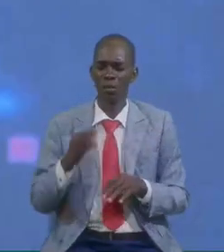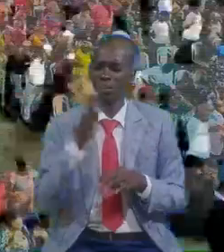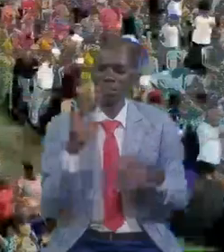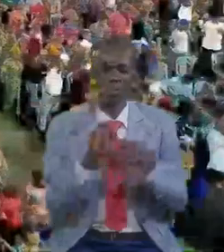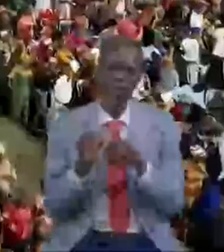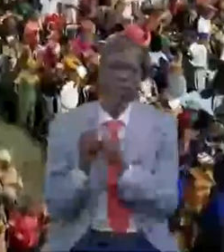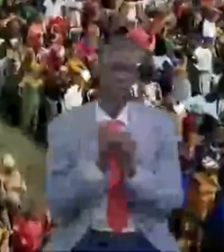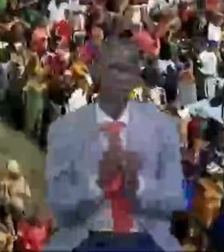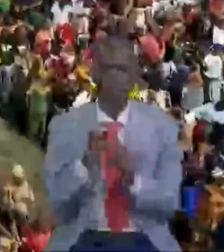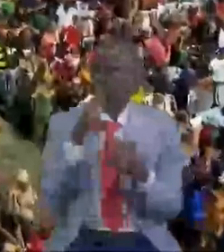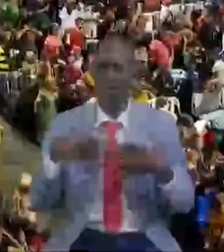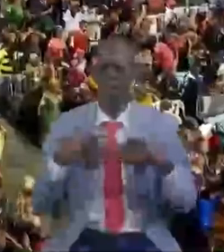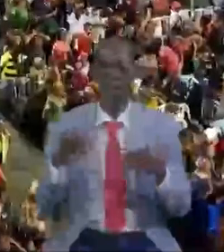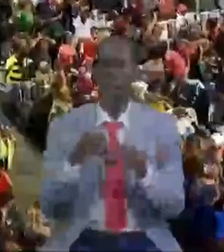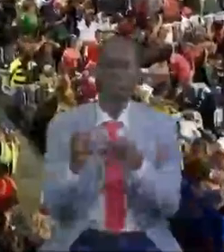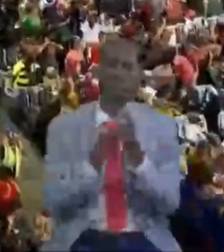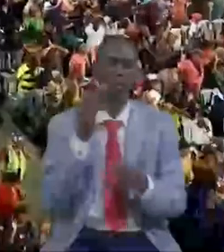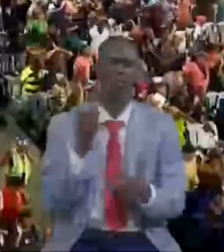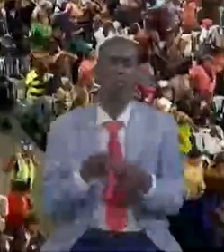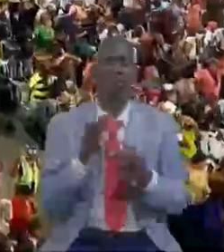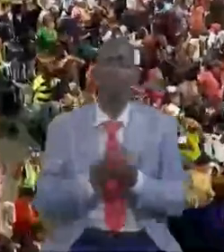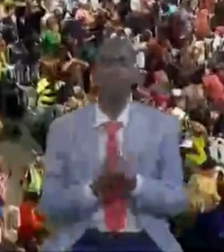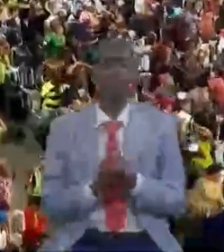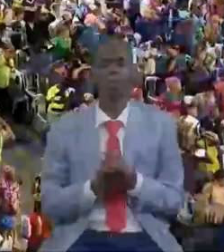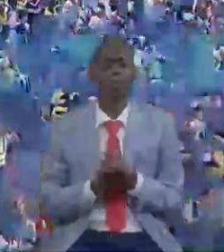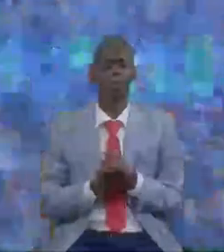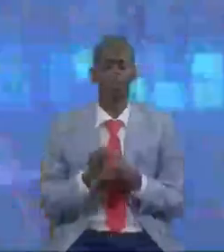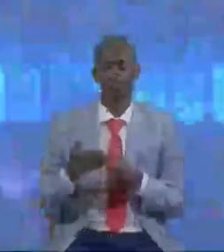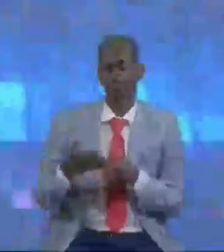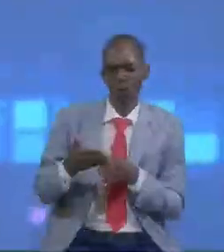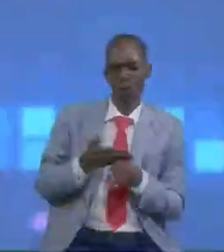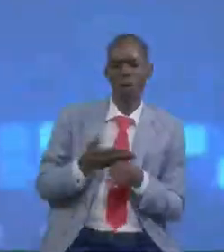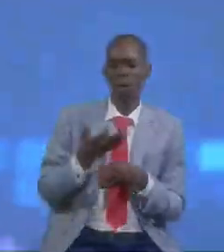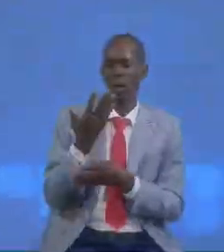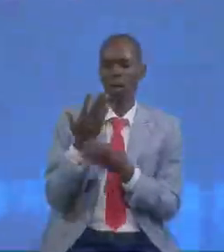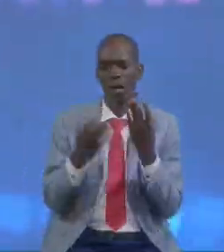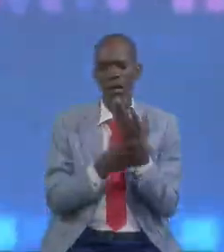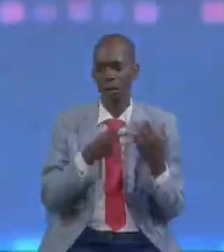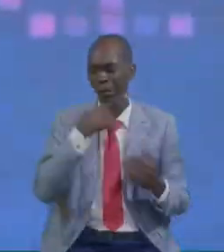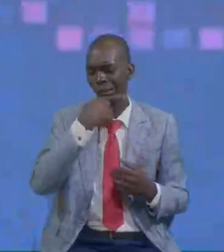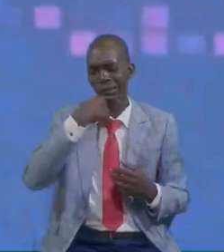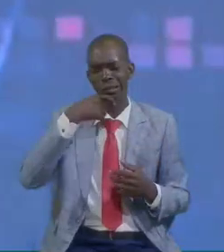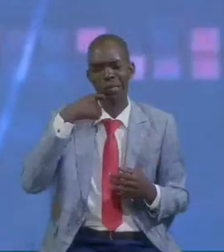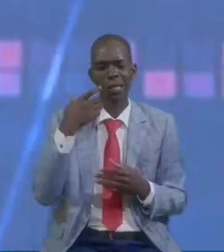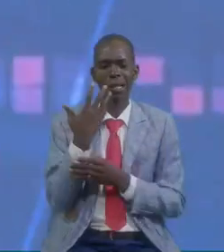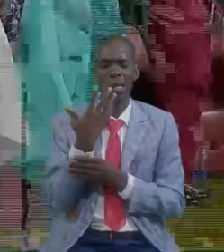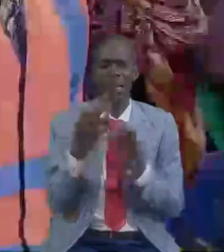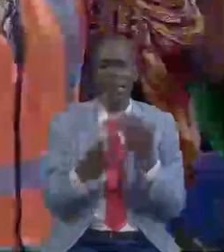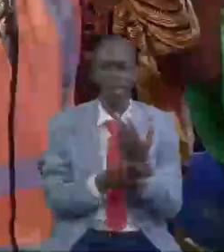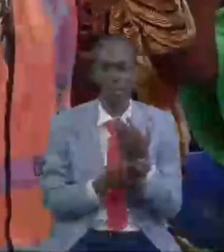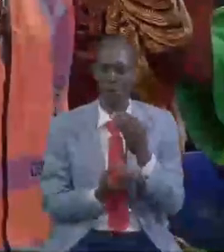in Jesus' name. Guéri, au nom de Jésus Christ. Short hand, withered hand, les mains sèches, grow